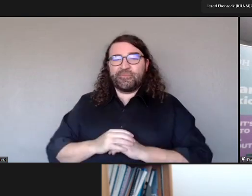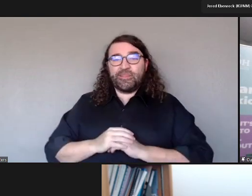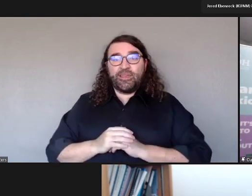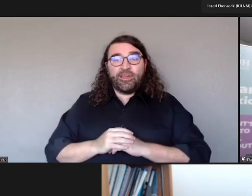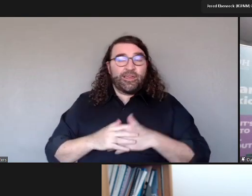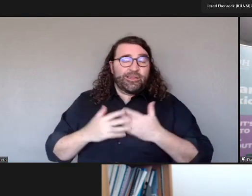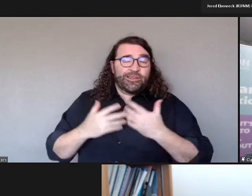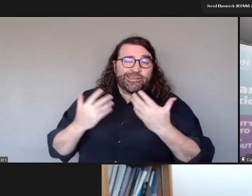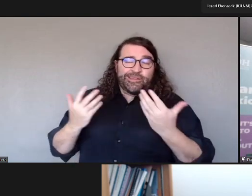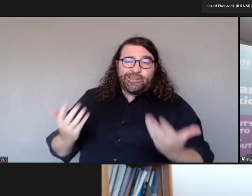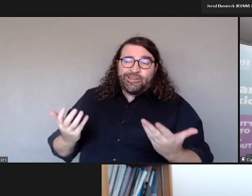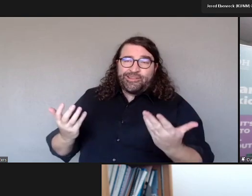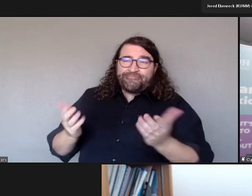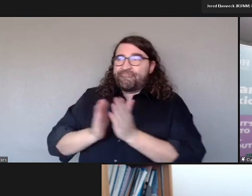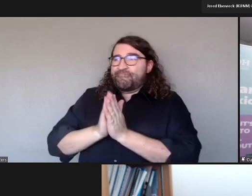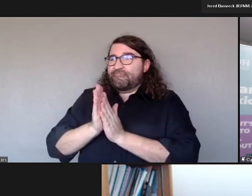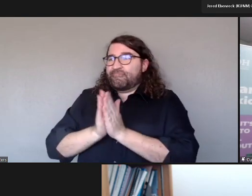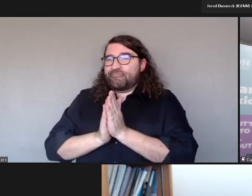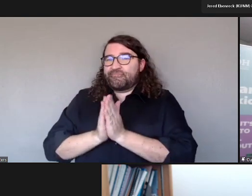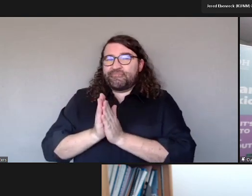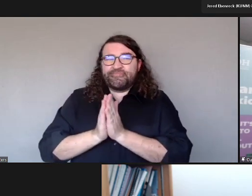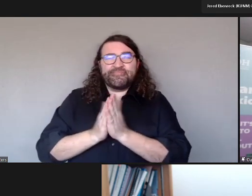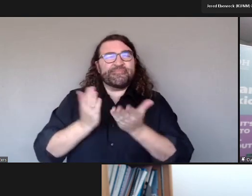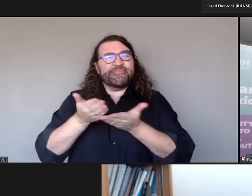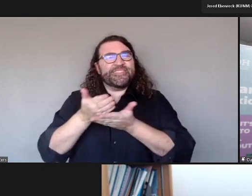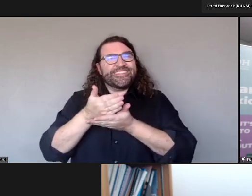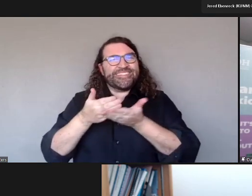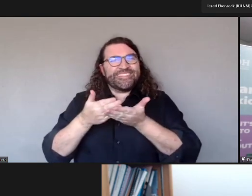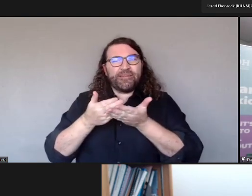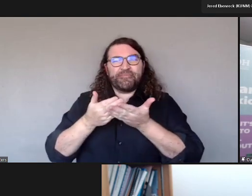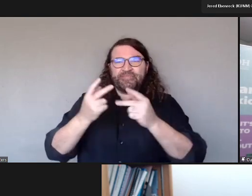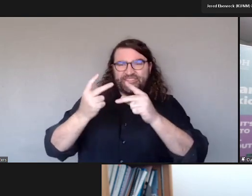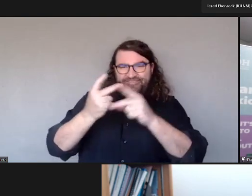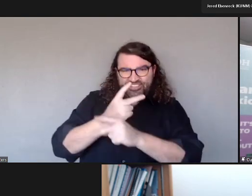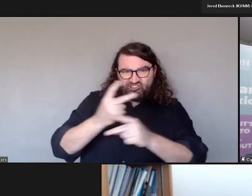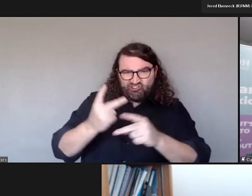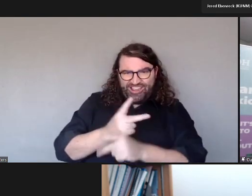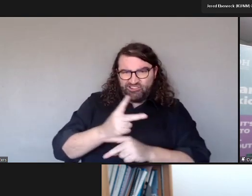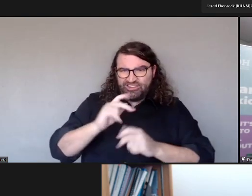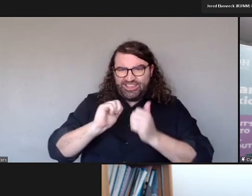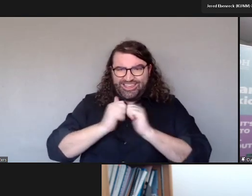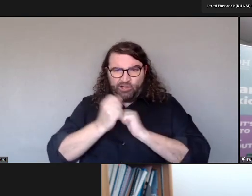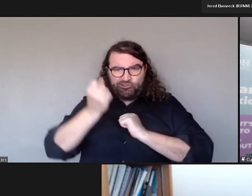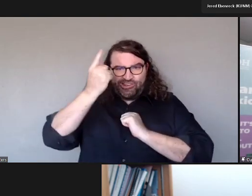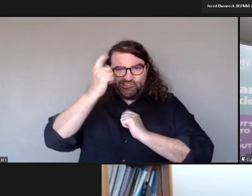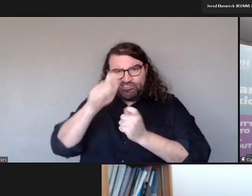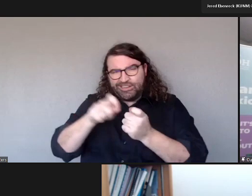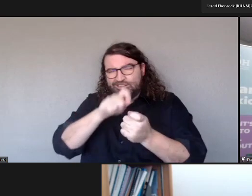So I think there's some circles to square here, and I'm trying to understand.